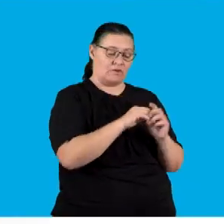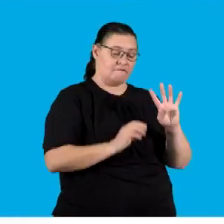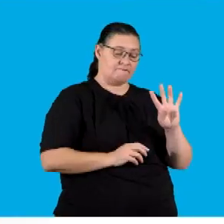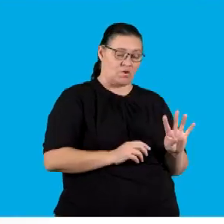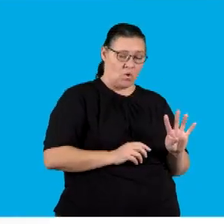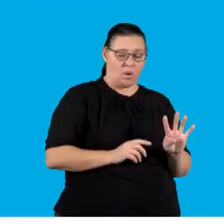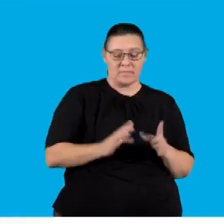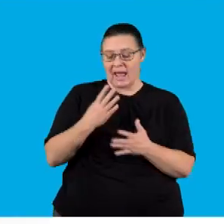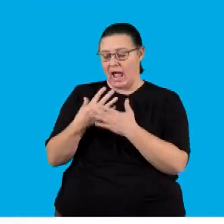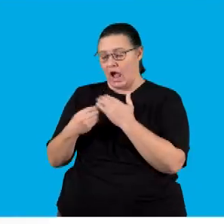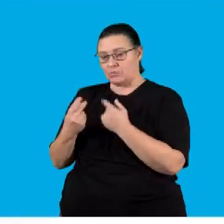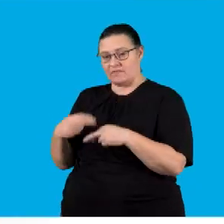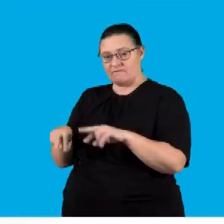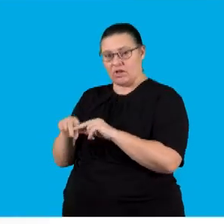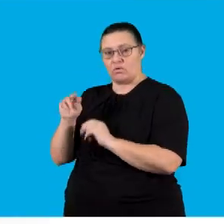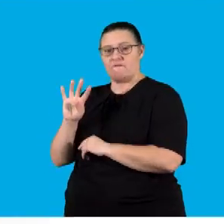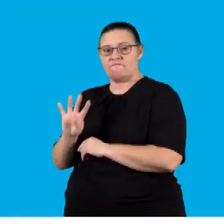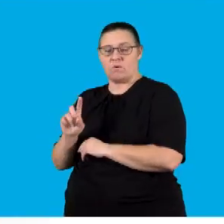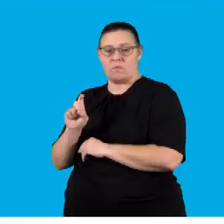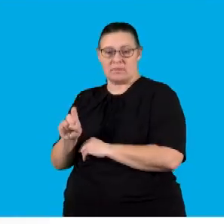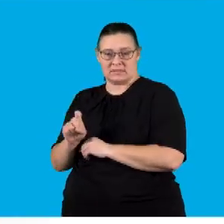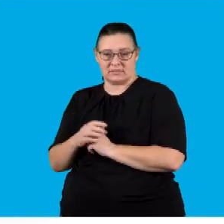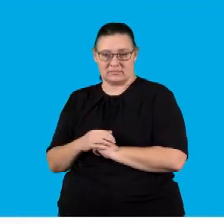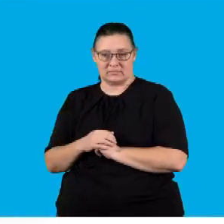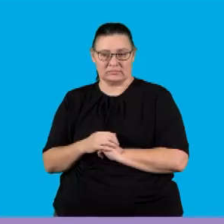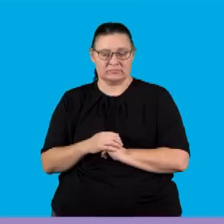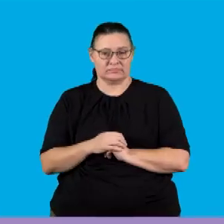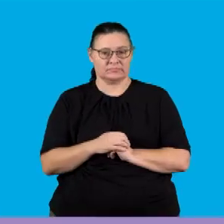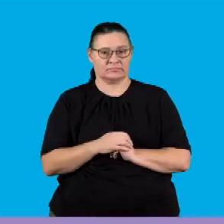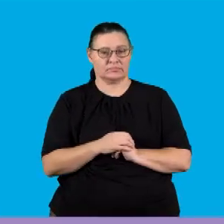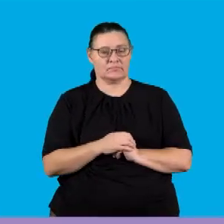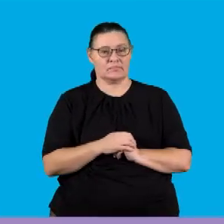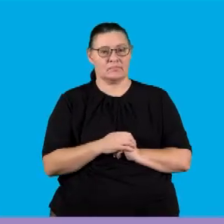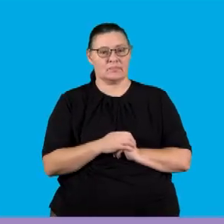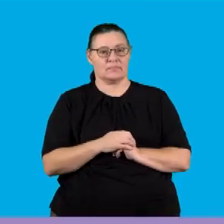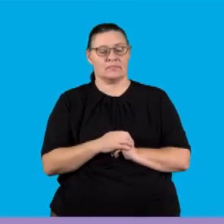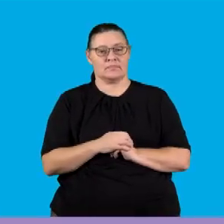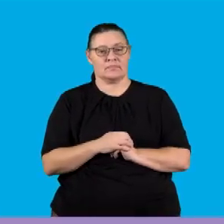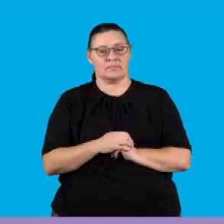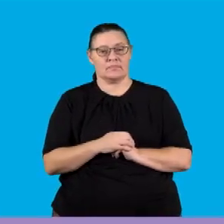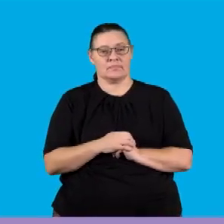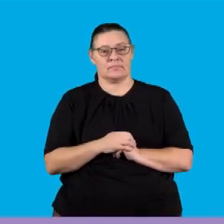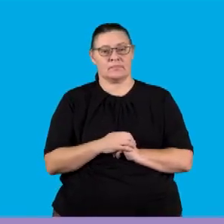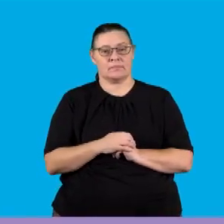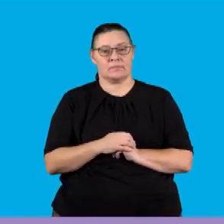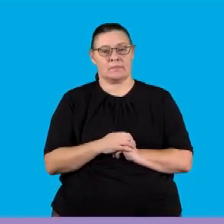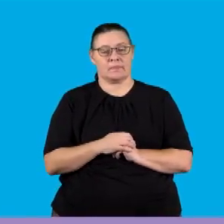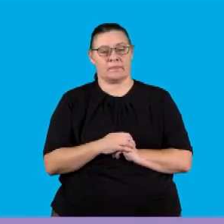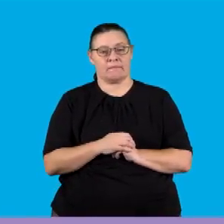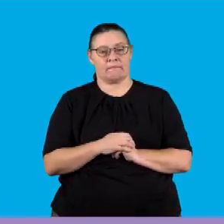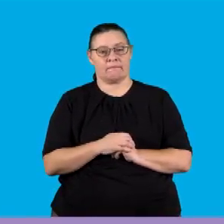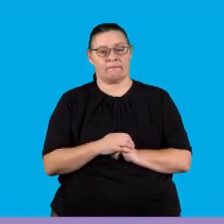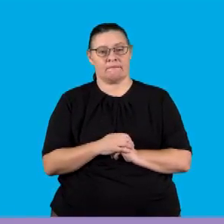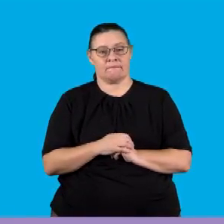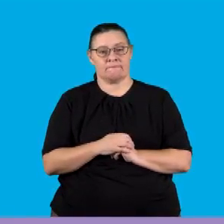have 4 input values, that means that we are going to have 5 output